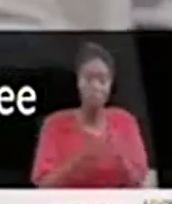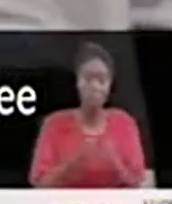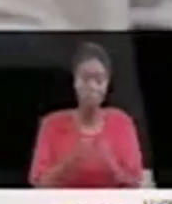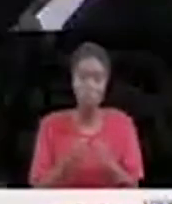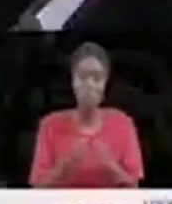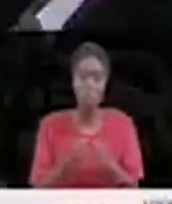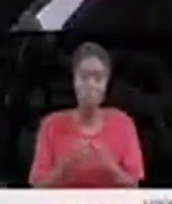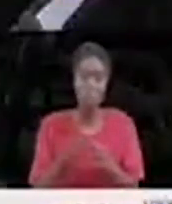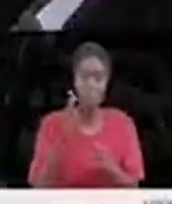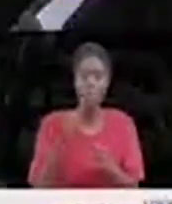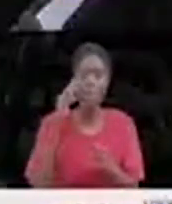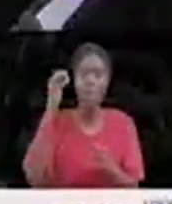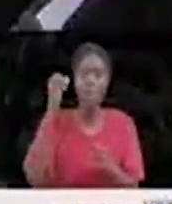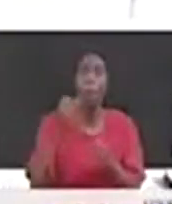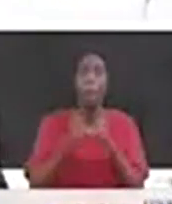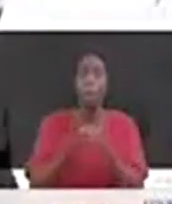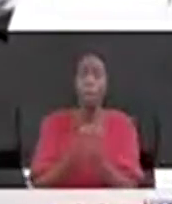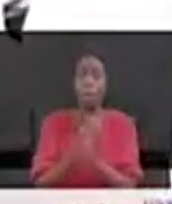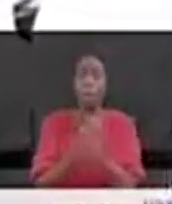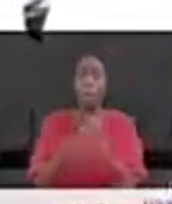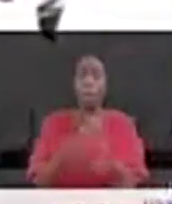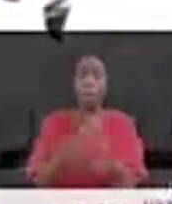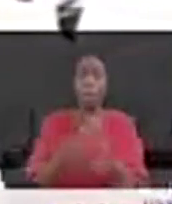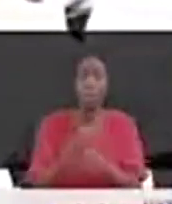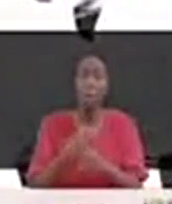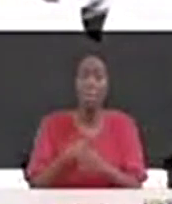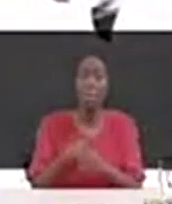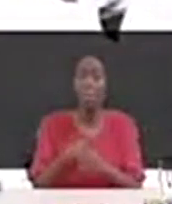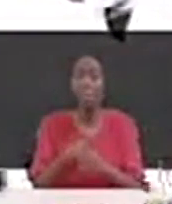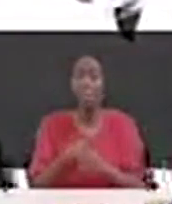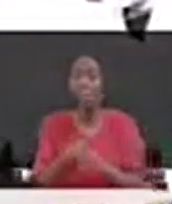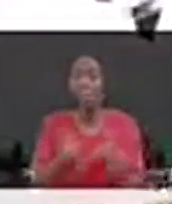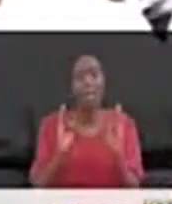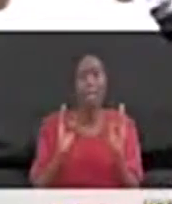By the power, Savior, make me